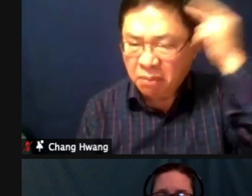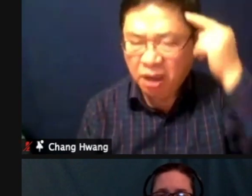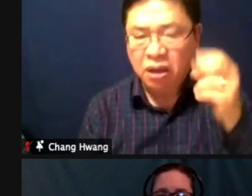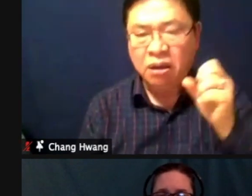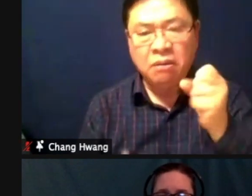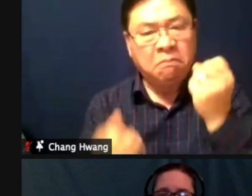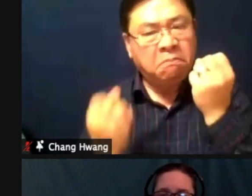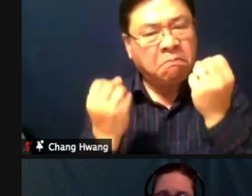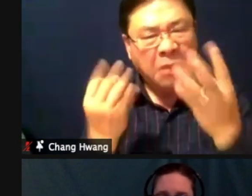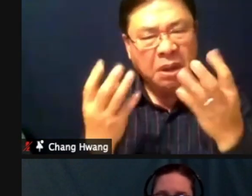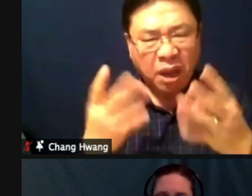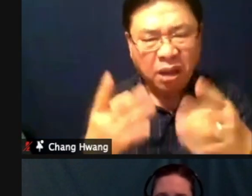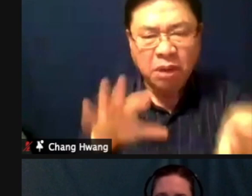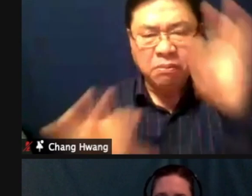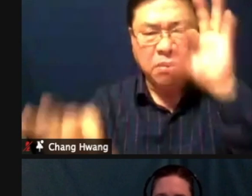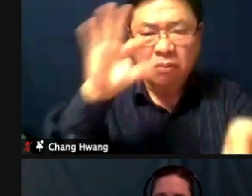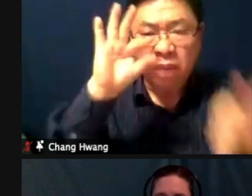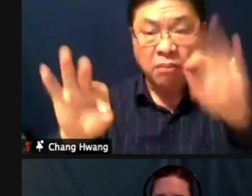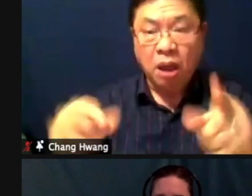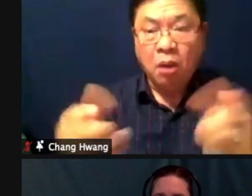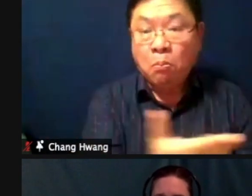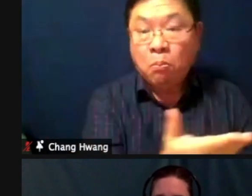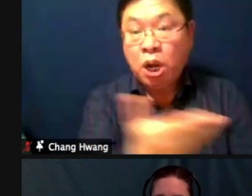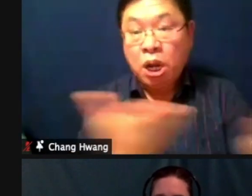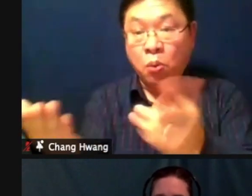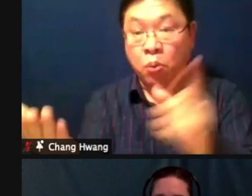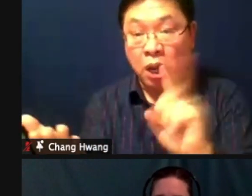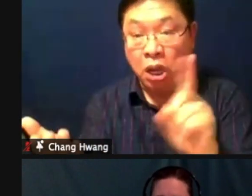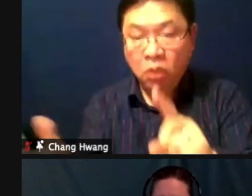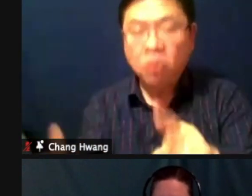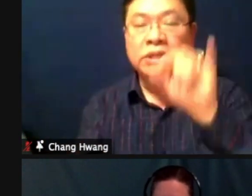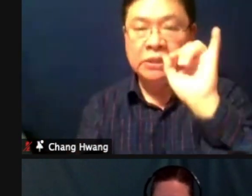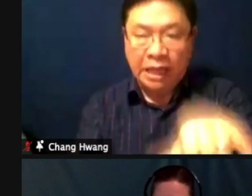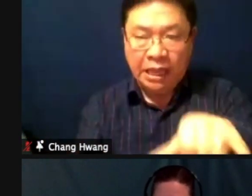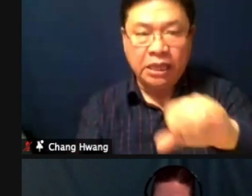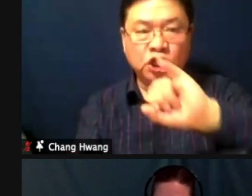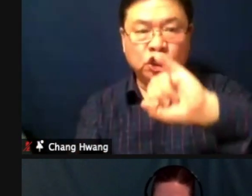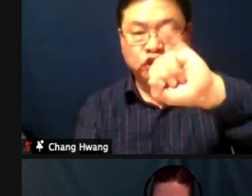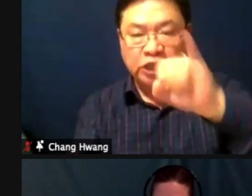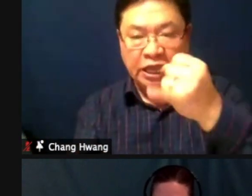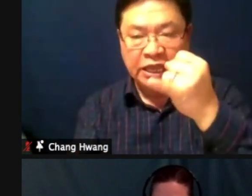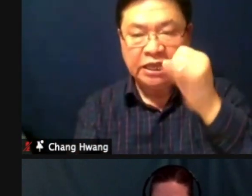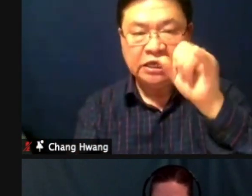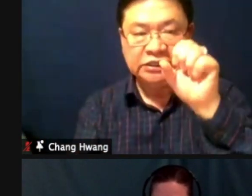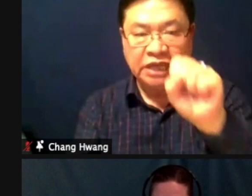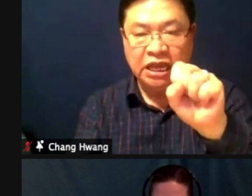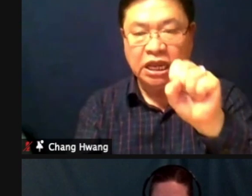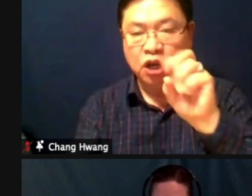were many plights of the people, including illness, disease, deaf and blind education. And